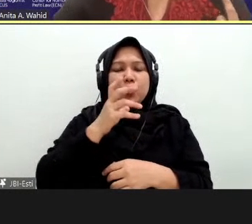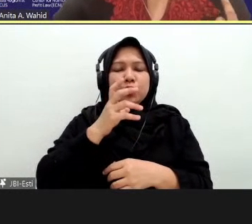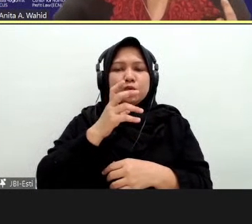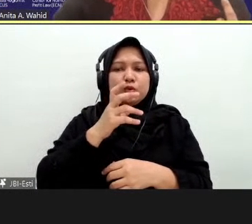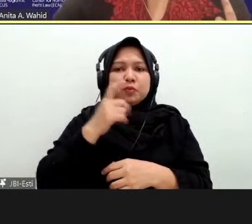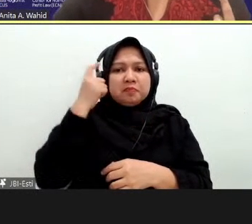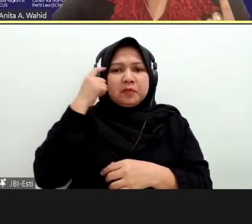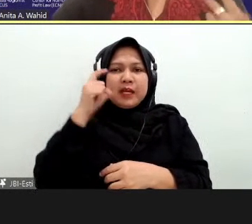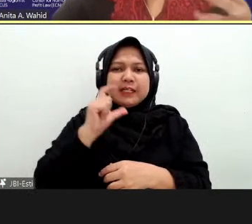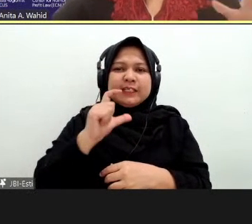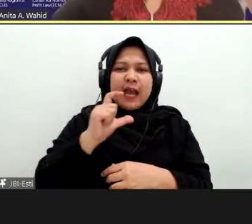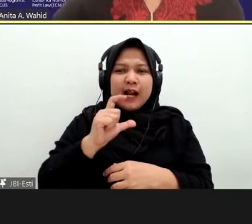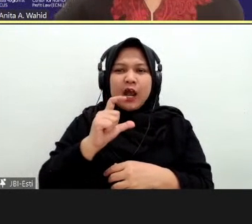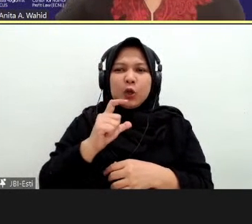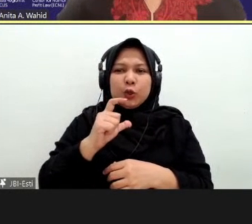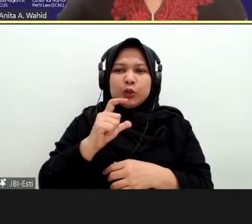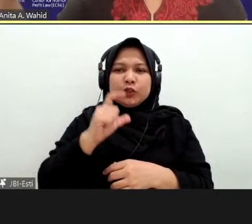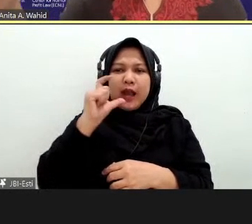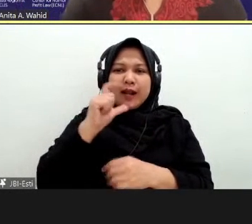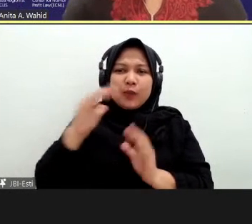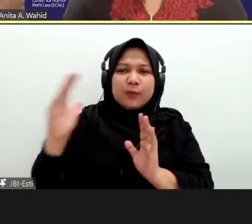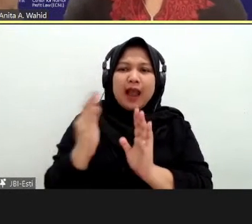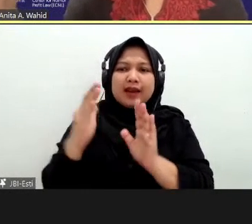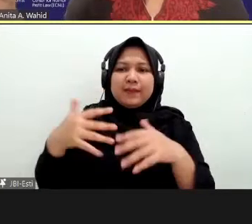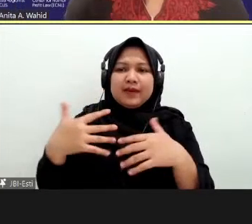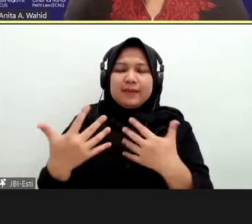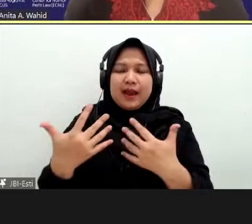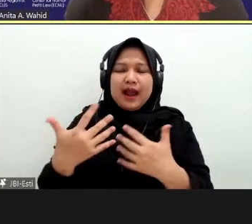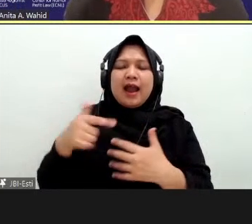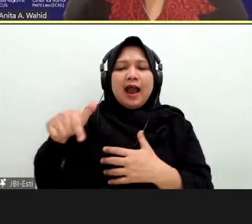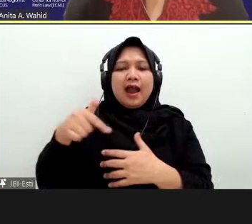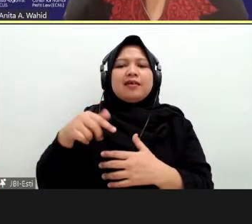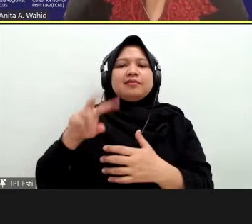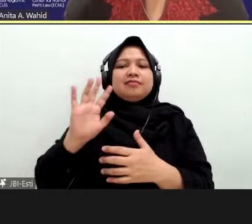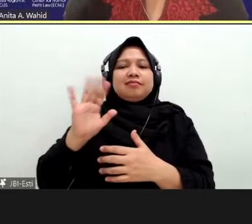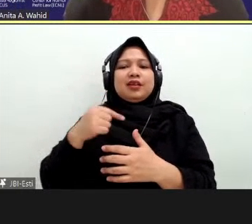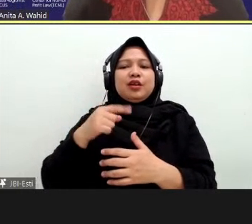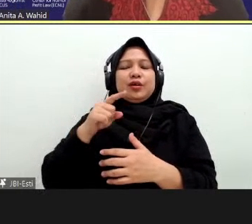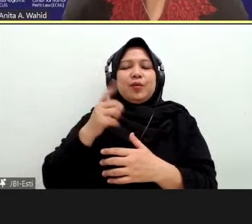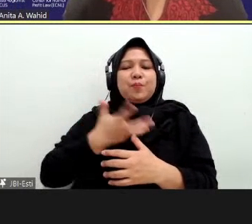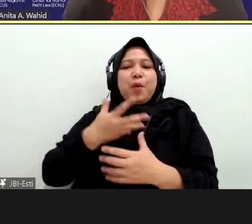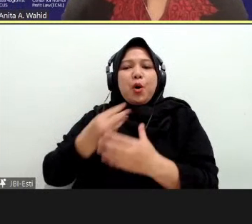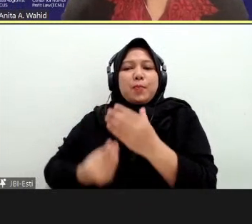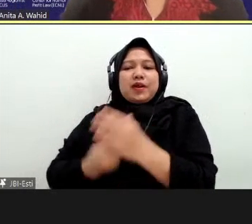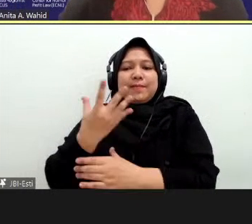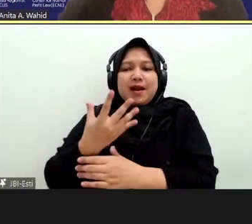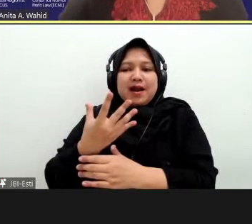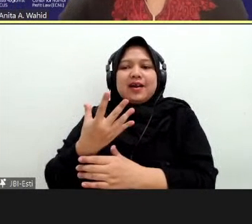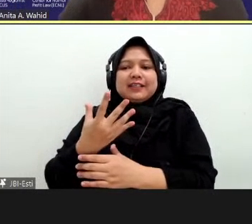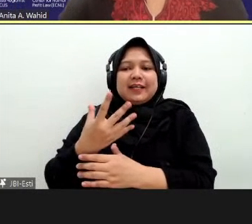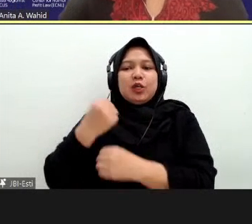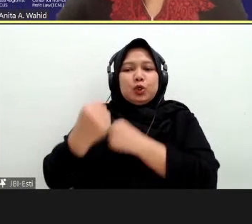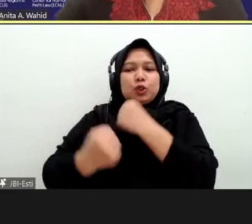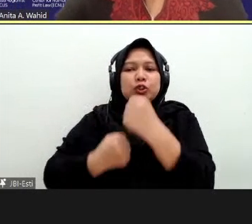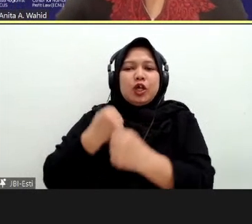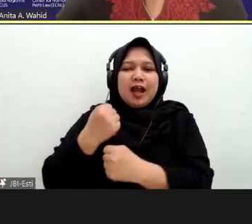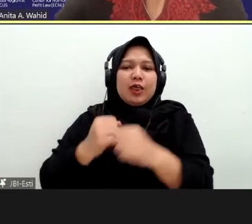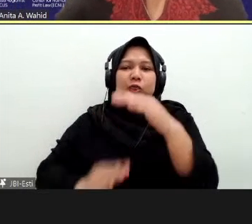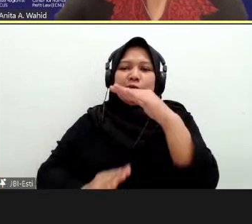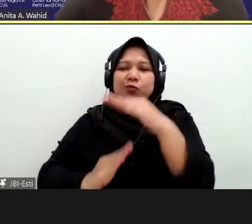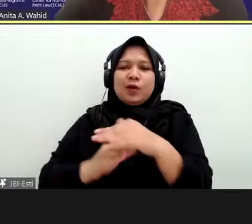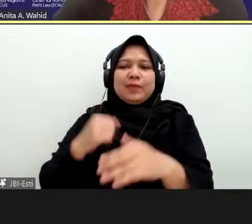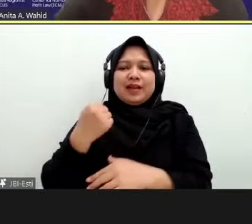way and strategical ways to do it, they will expand anyway. It's become an effort that's so difficult to